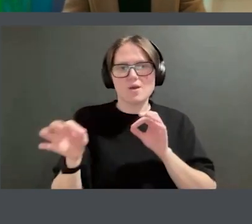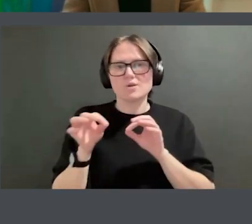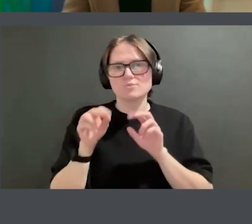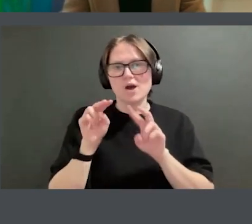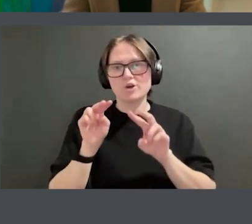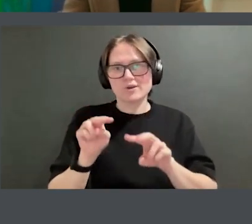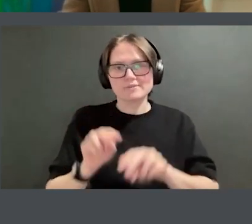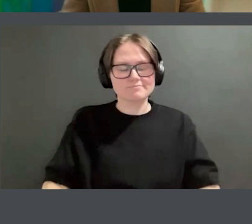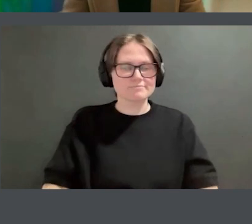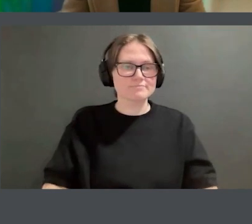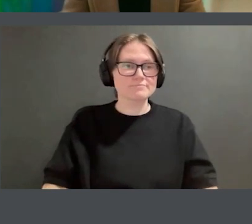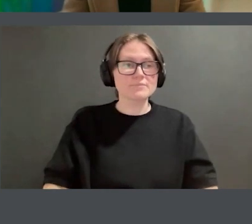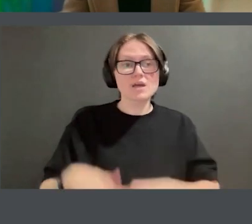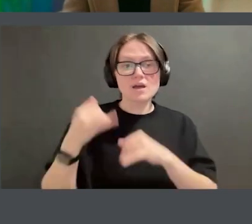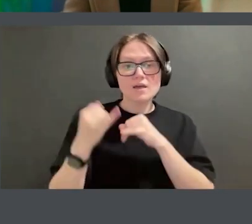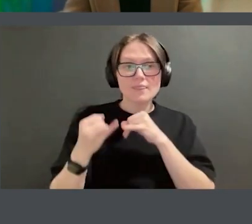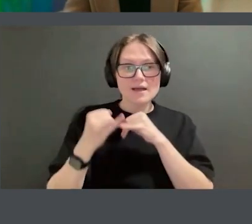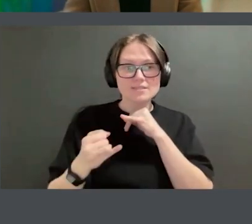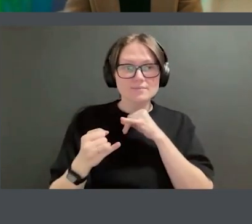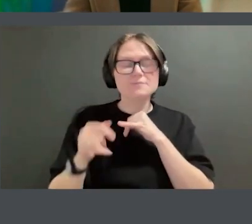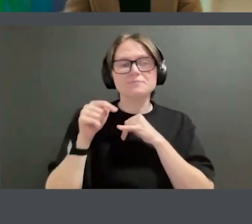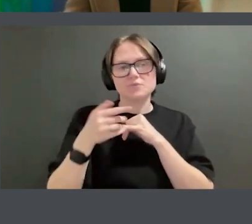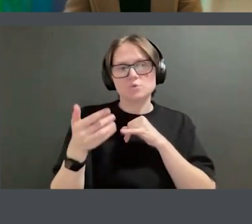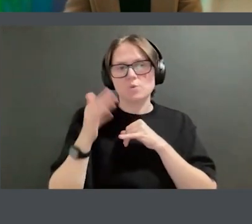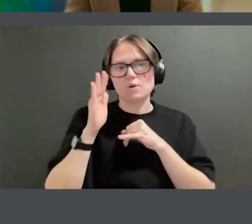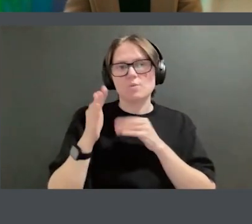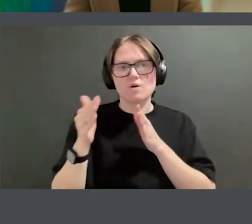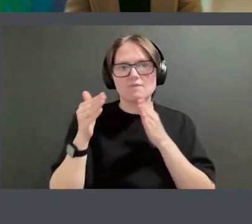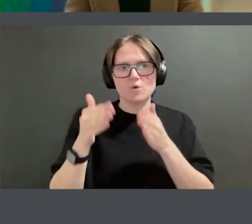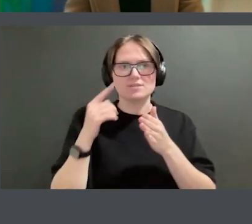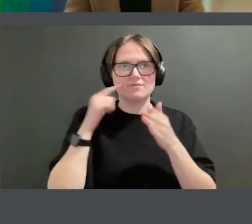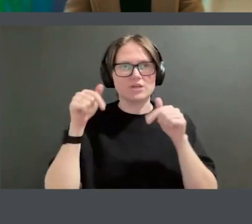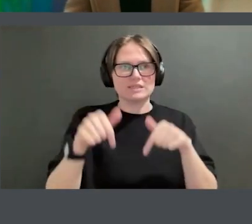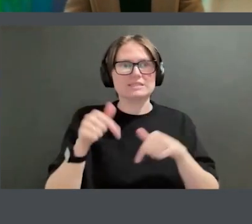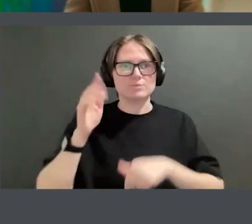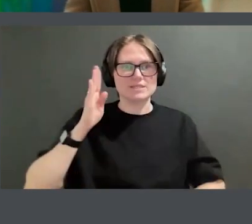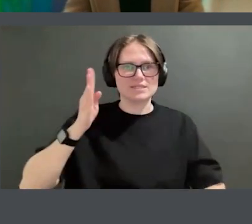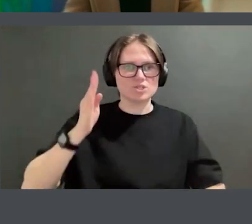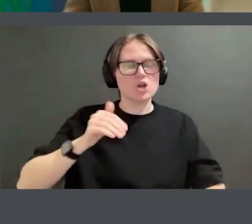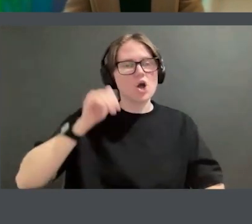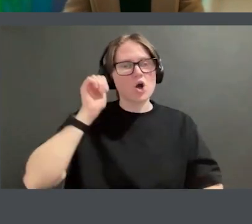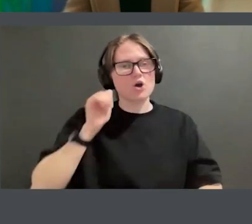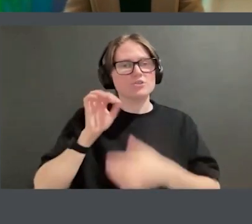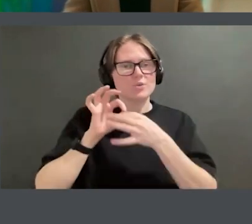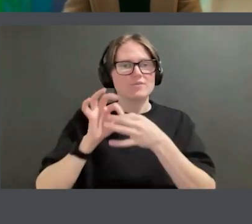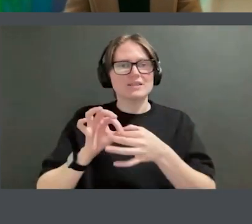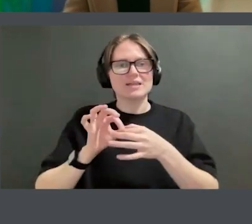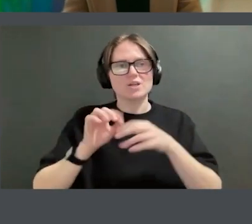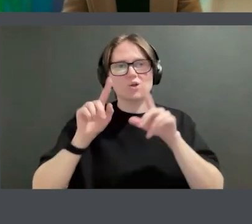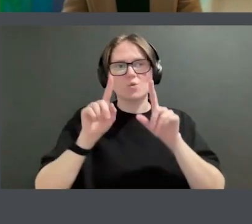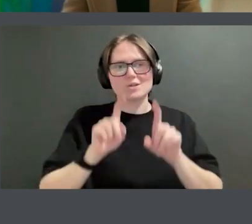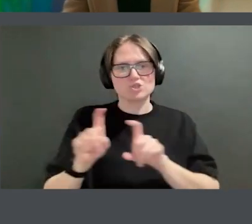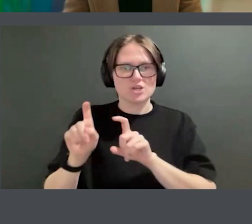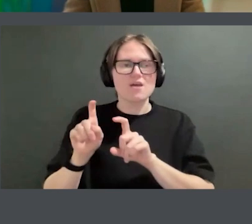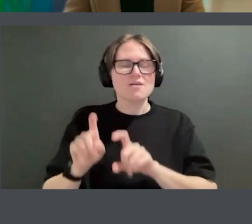monitoring. And lastly, and this is what we're going to focus on this presentation, auditory-related questionnaires.